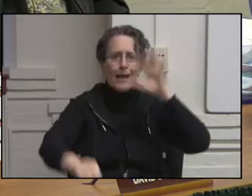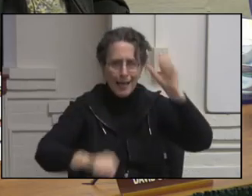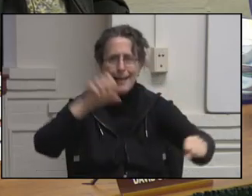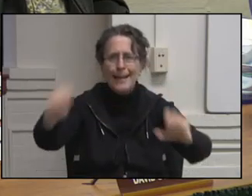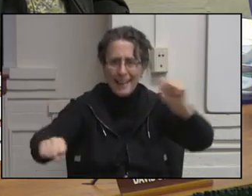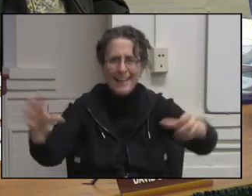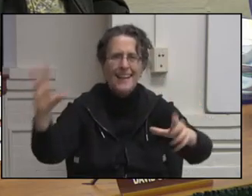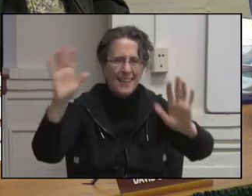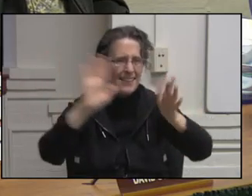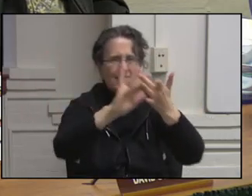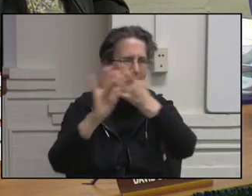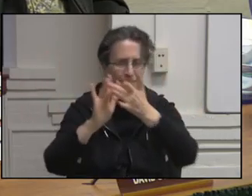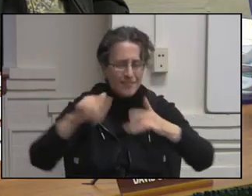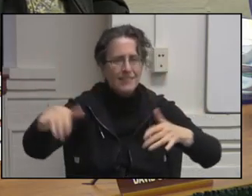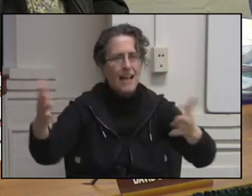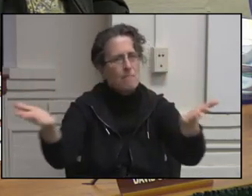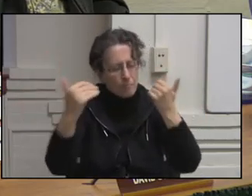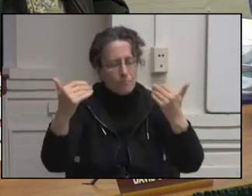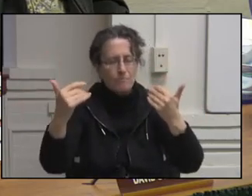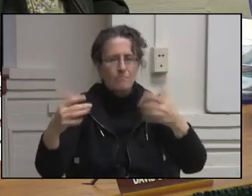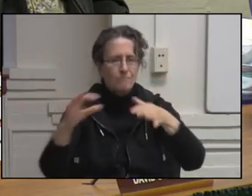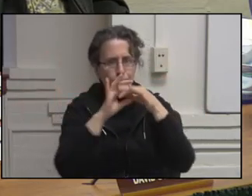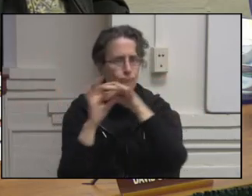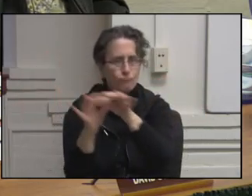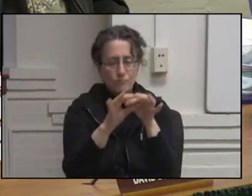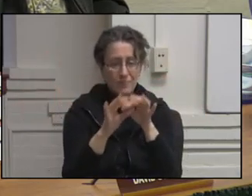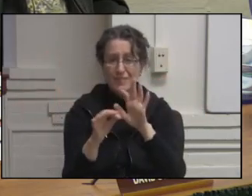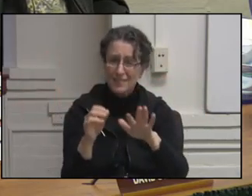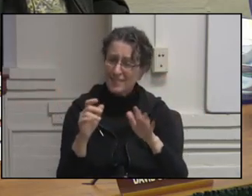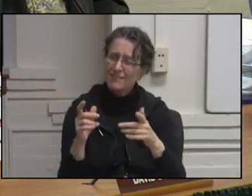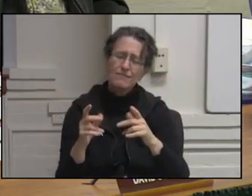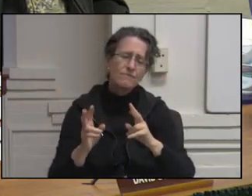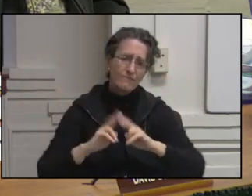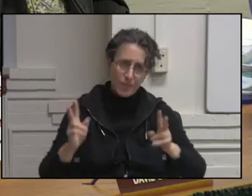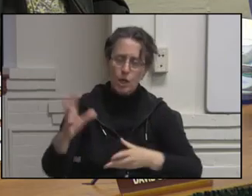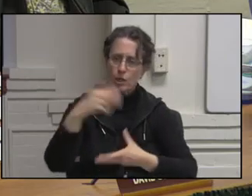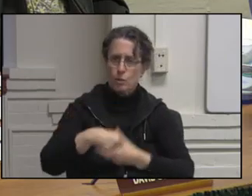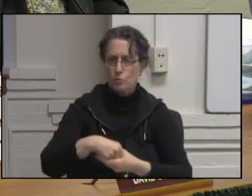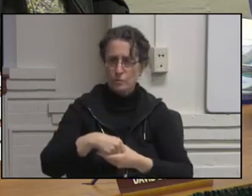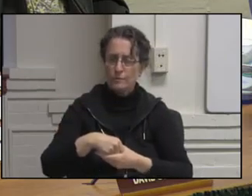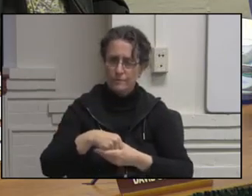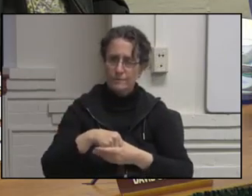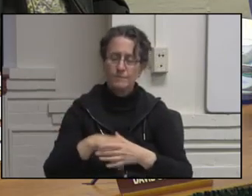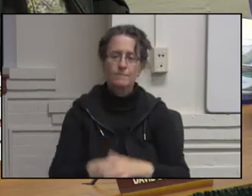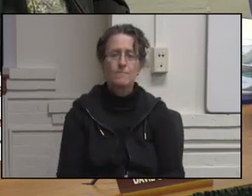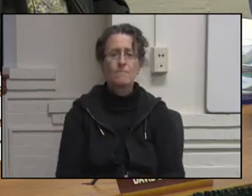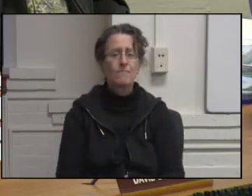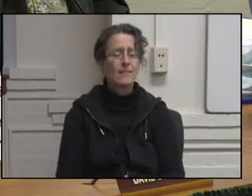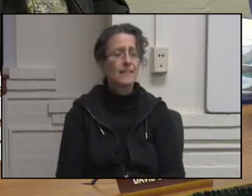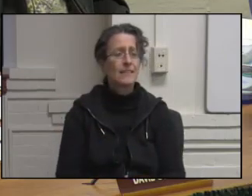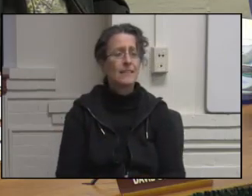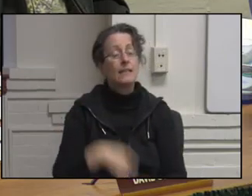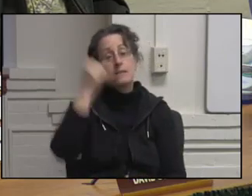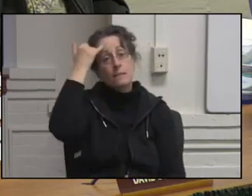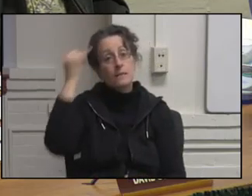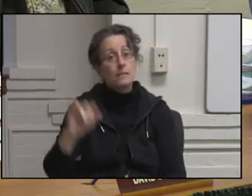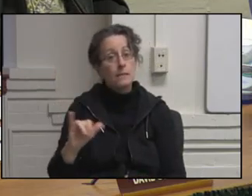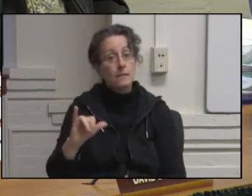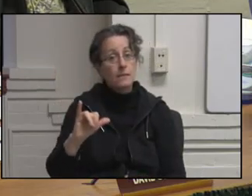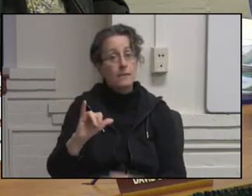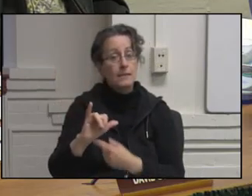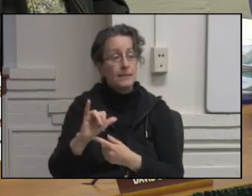instance, and really make it an inclusive process rather than just similar to the job search that